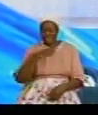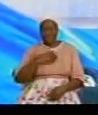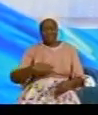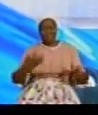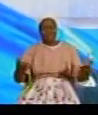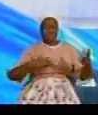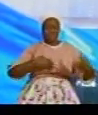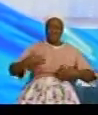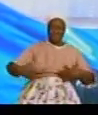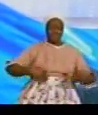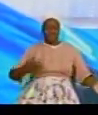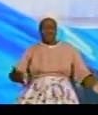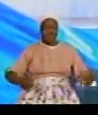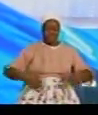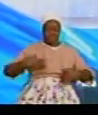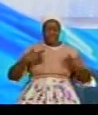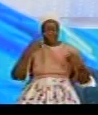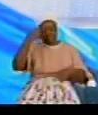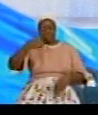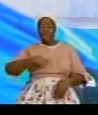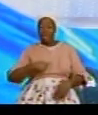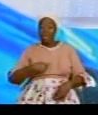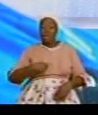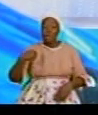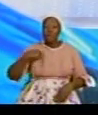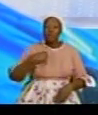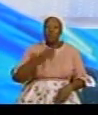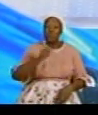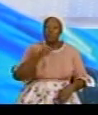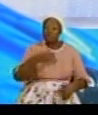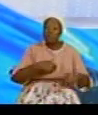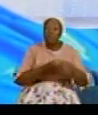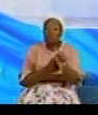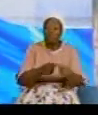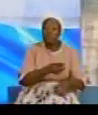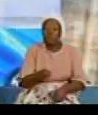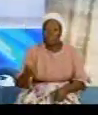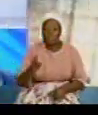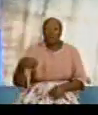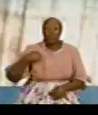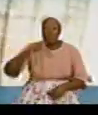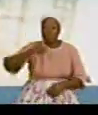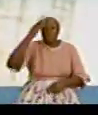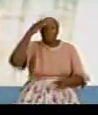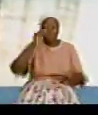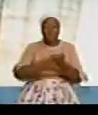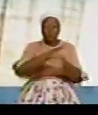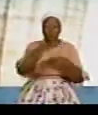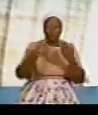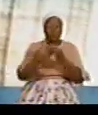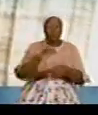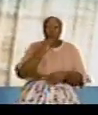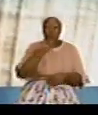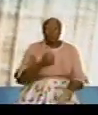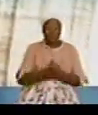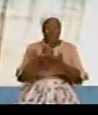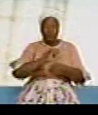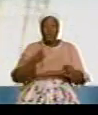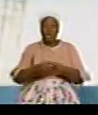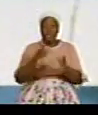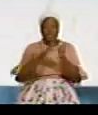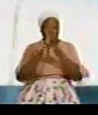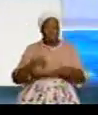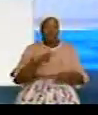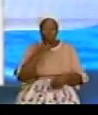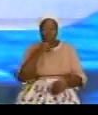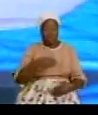of the church to reject the word of God and then to establish their own